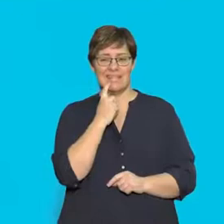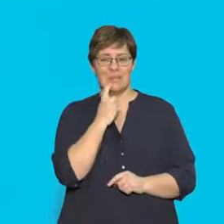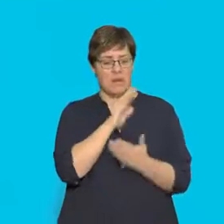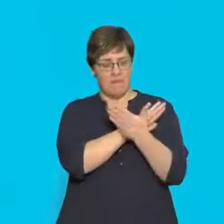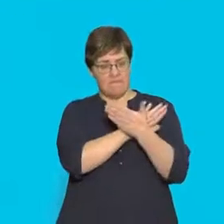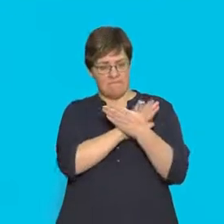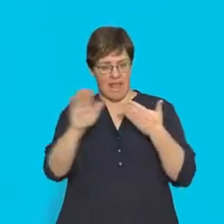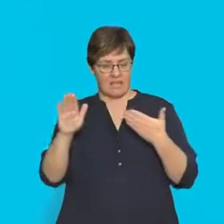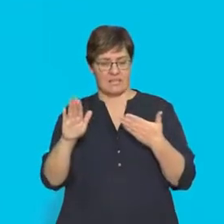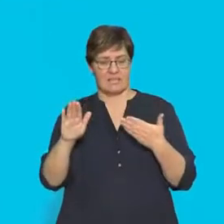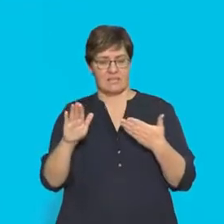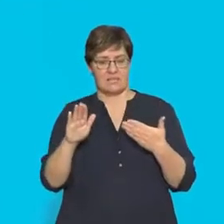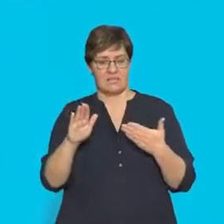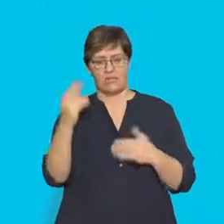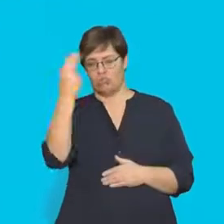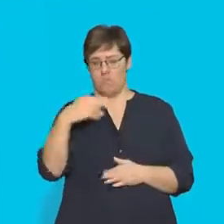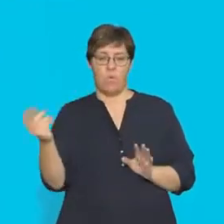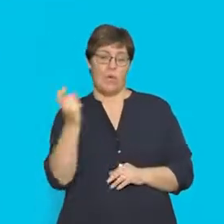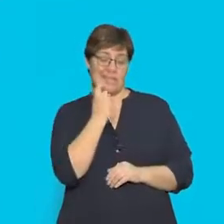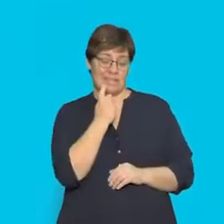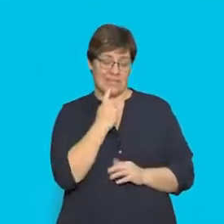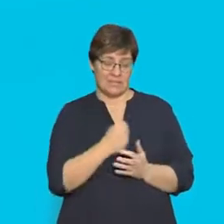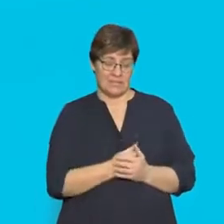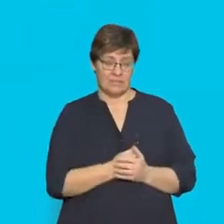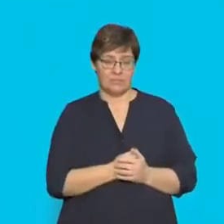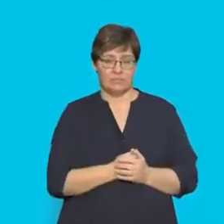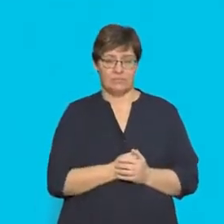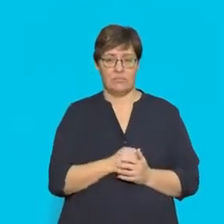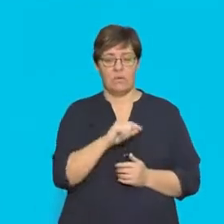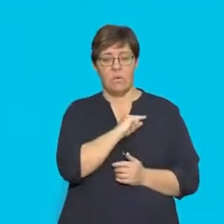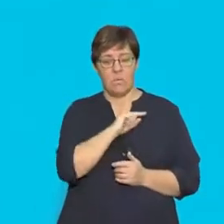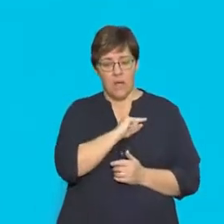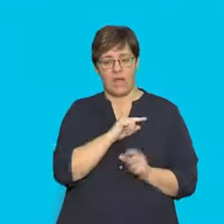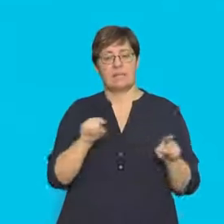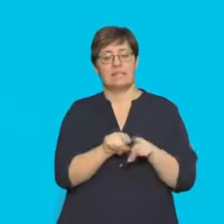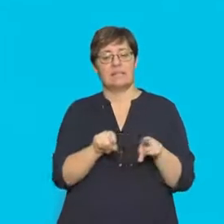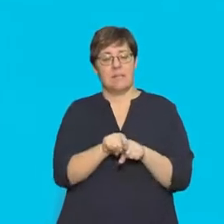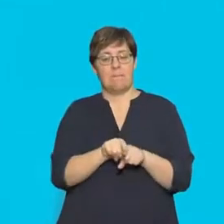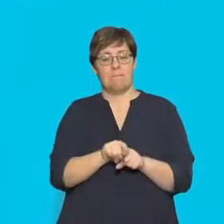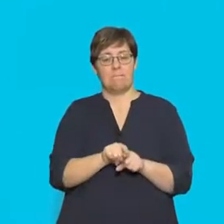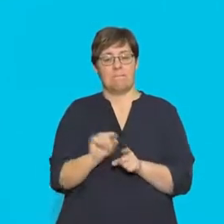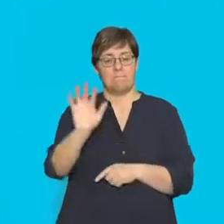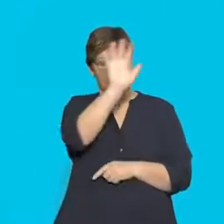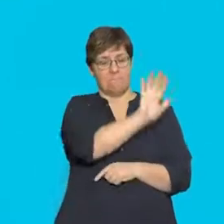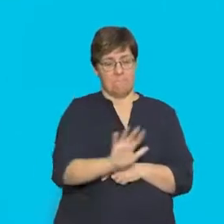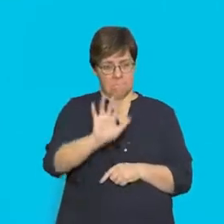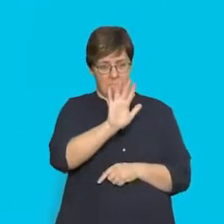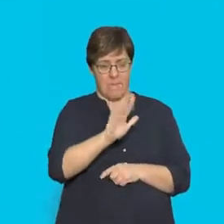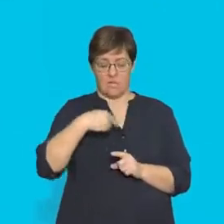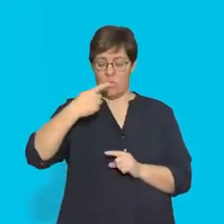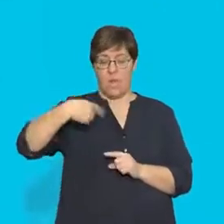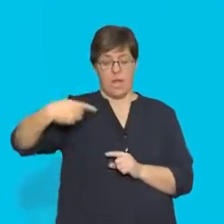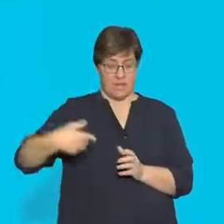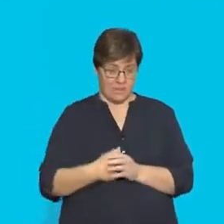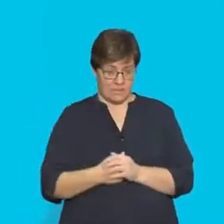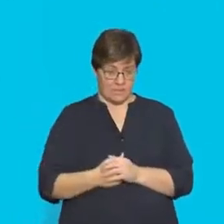flat plane, okay? Because it's in the same plane as the wires as